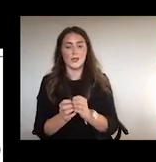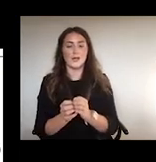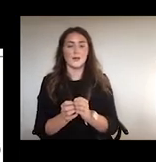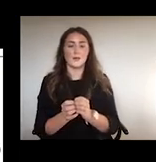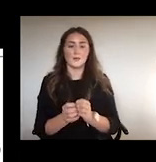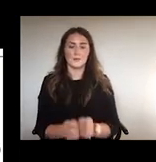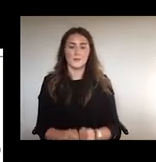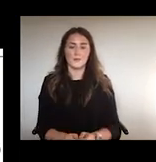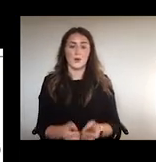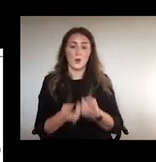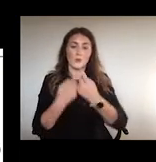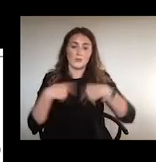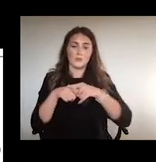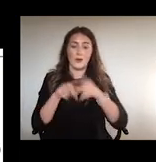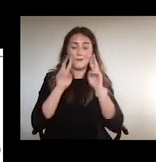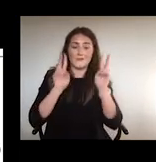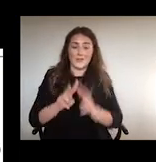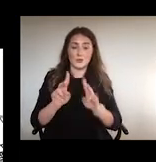ward impact summaries.